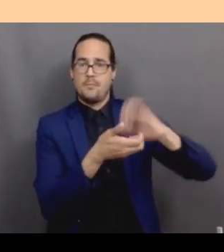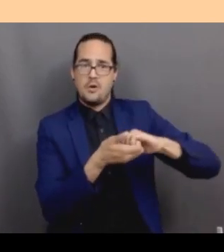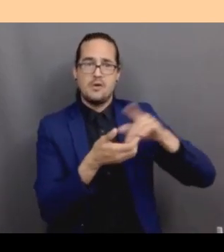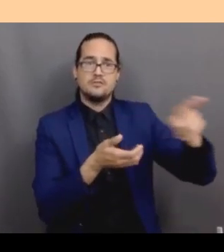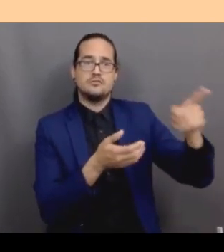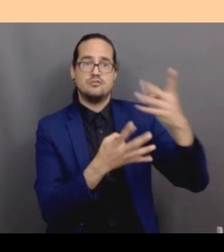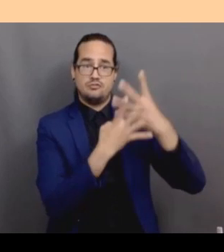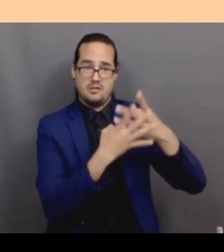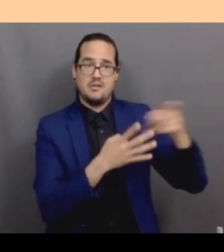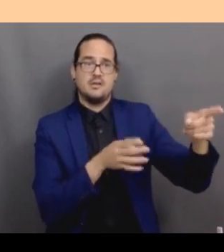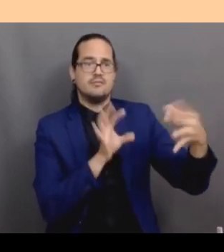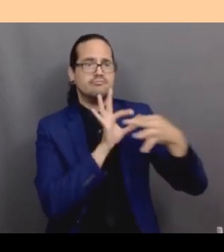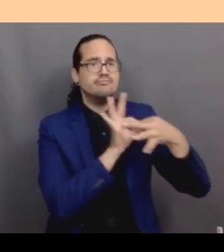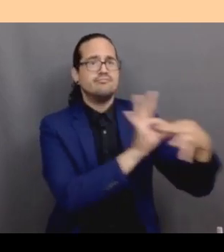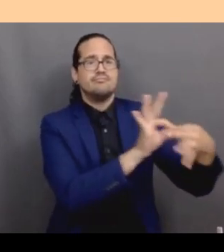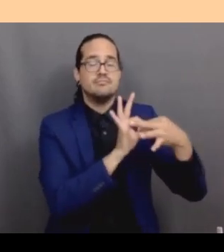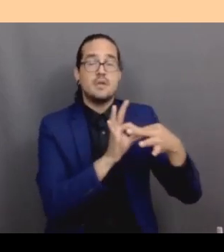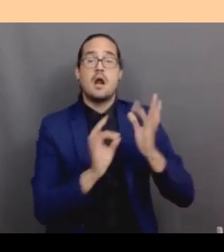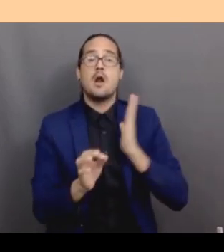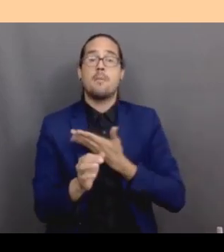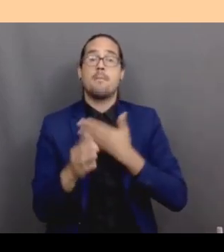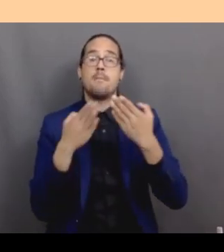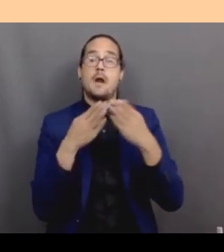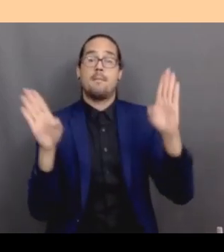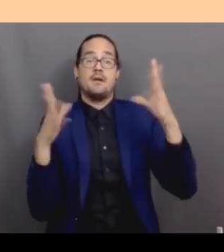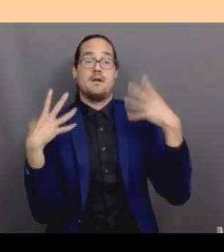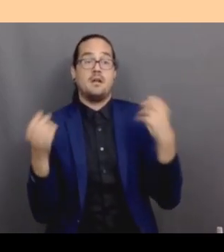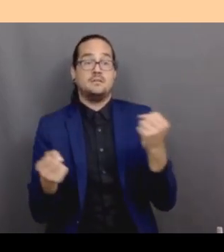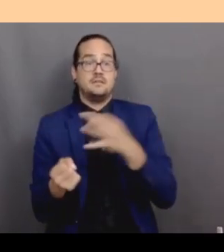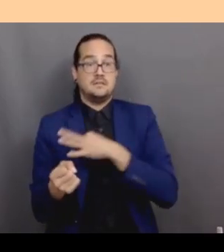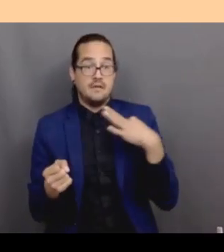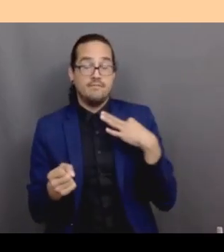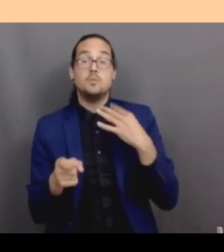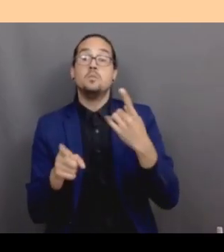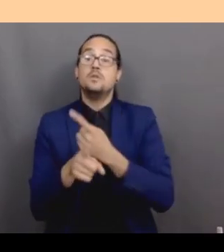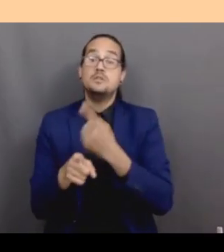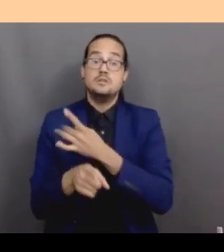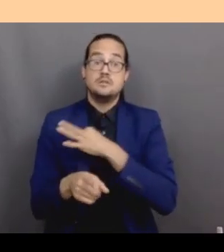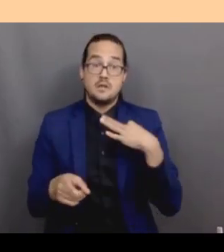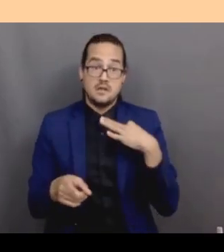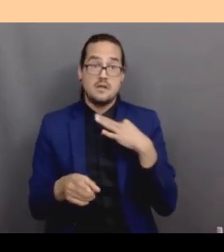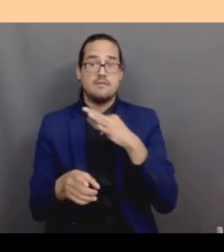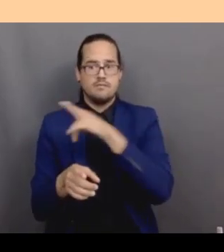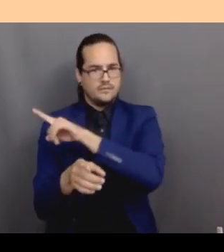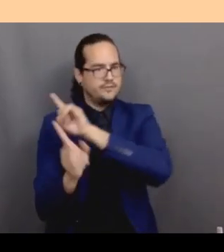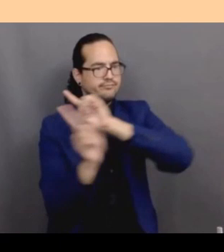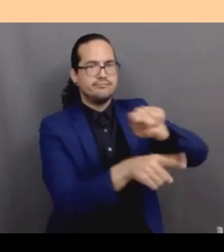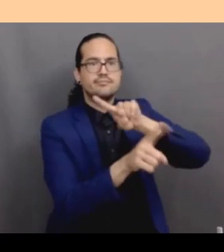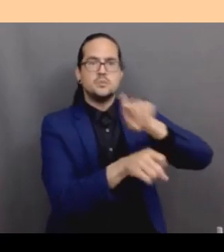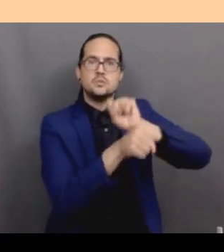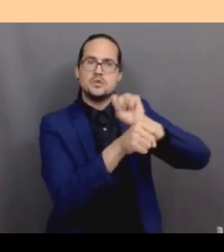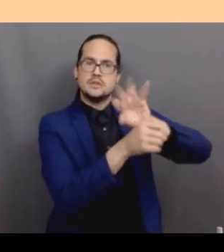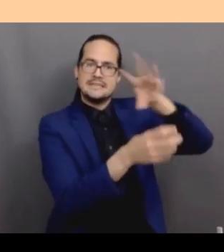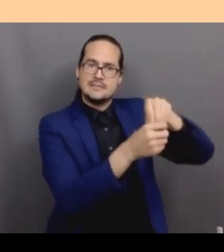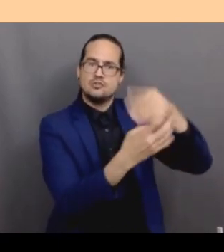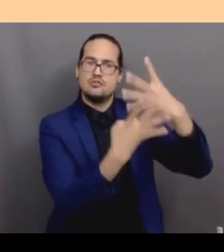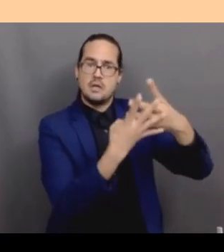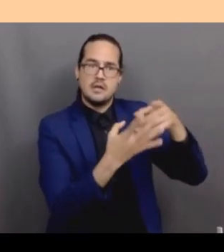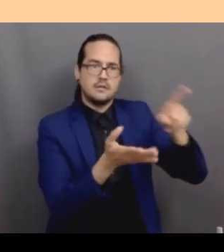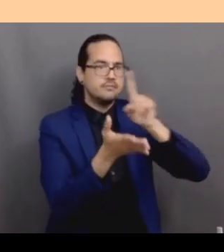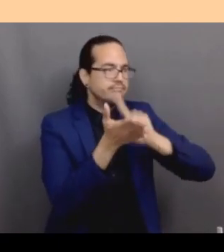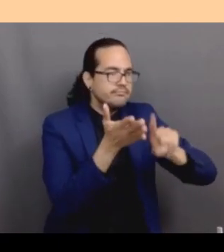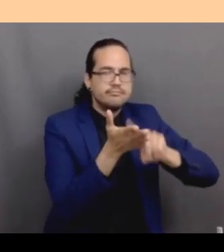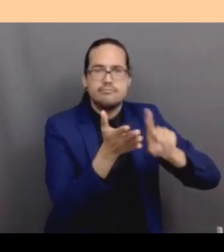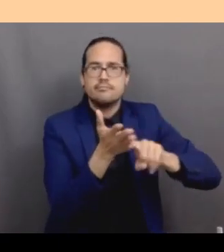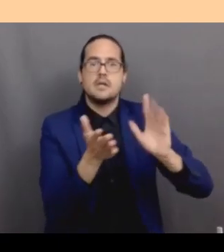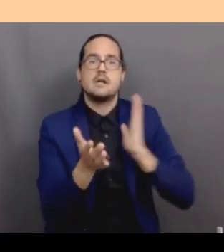behavioral health staff that work regularly in the jails and making sure that the clients in the jail get the best health